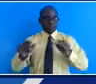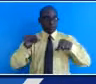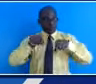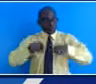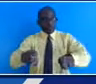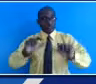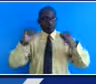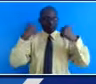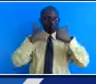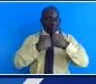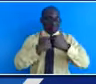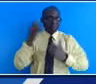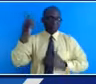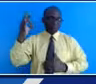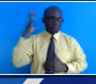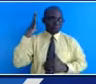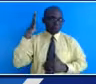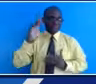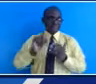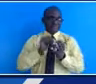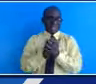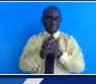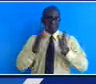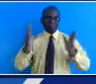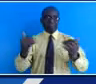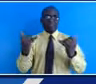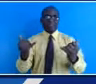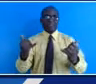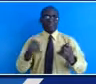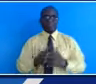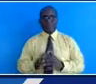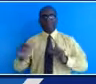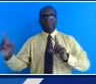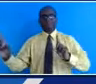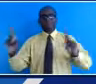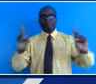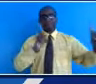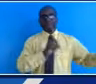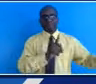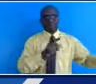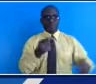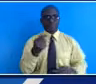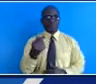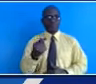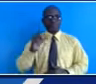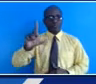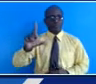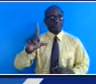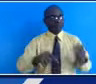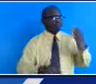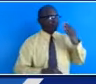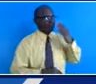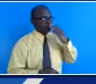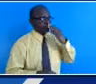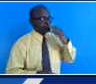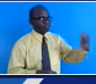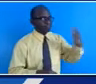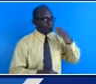Thank you very much, Mr. Mayor. We appreciate it. That's Brian Pugh, who's mayor of the Village of Croton-on-Hudson. Thank you for taking the time to come down and to be part of